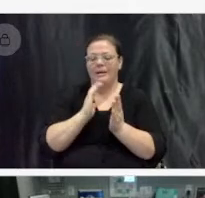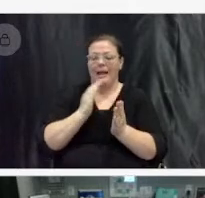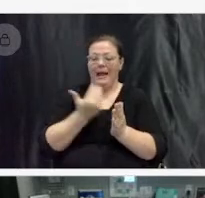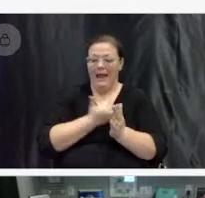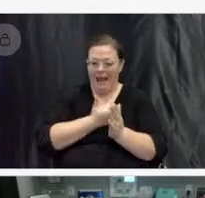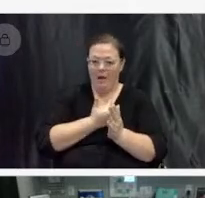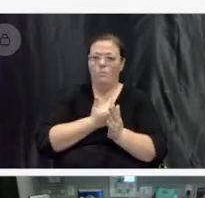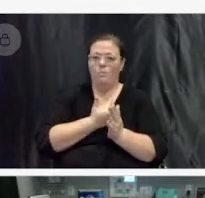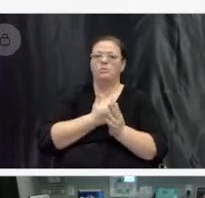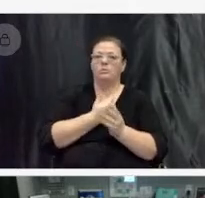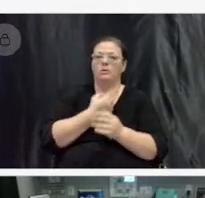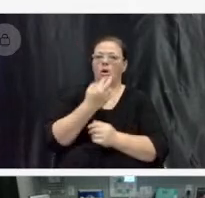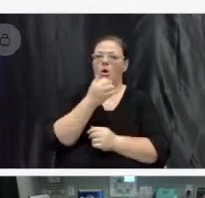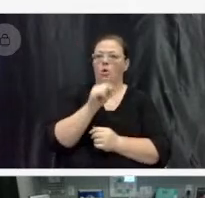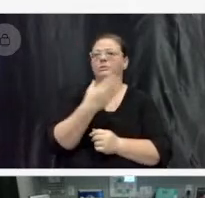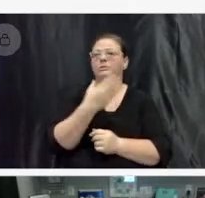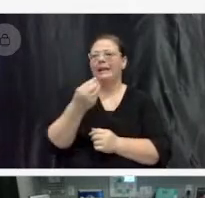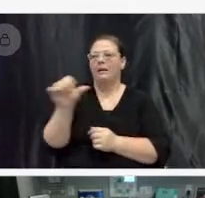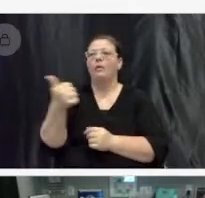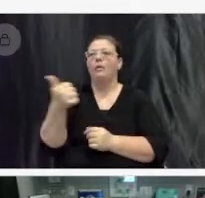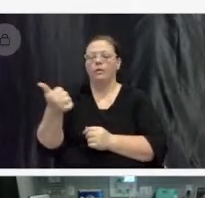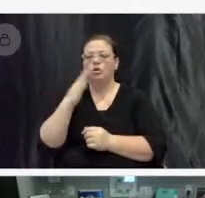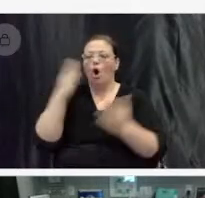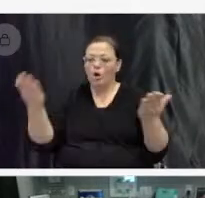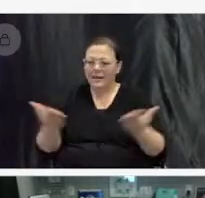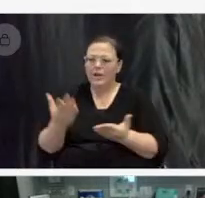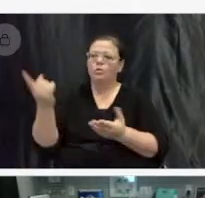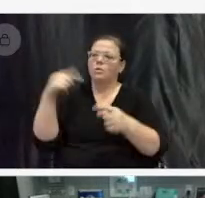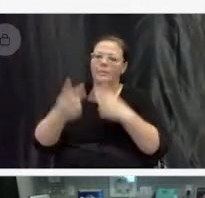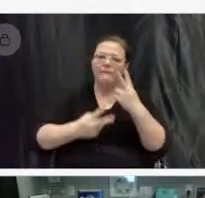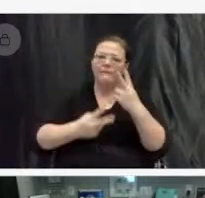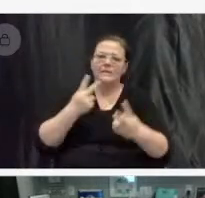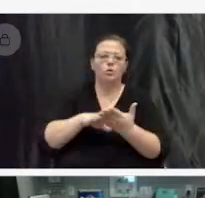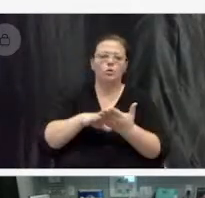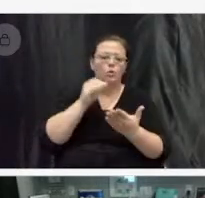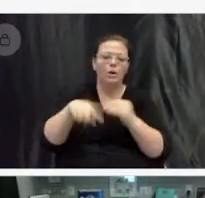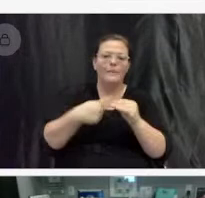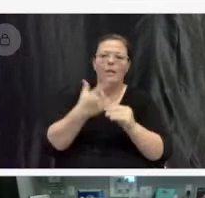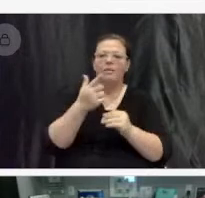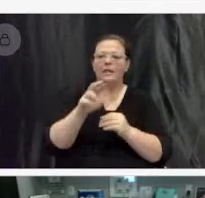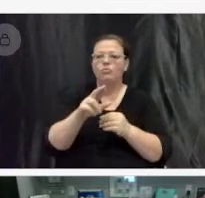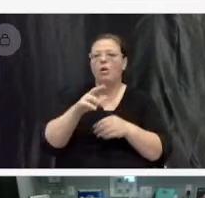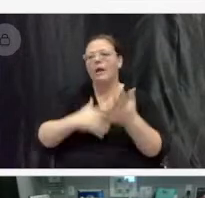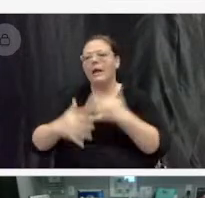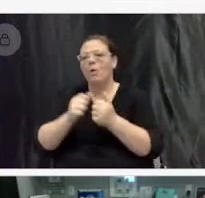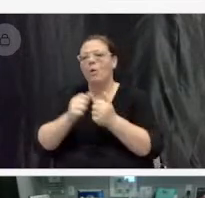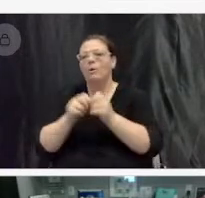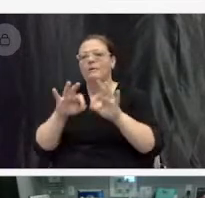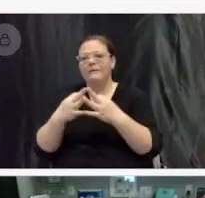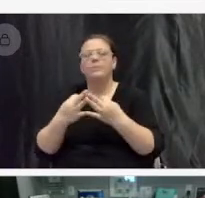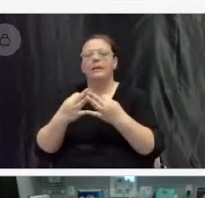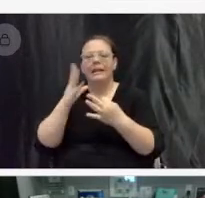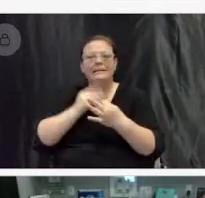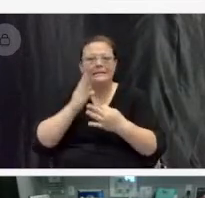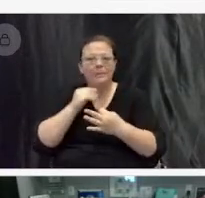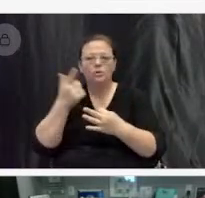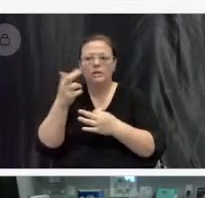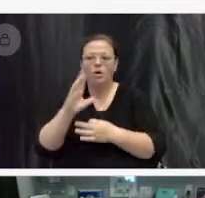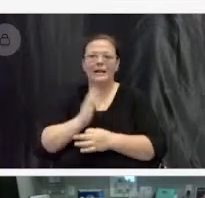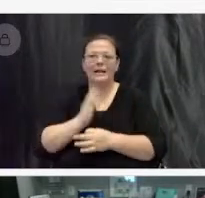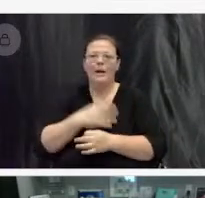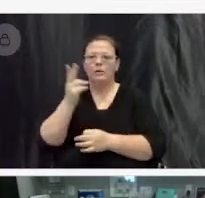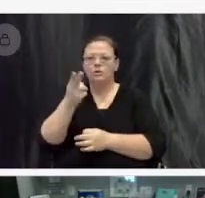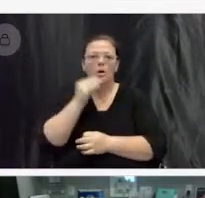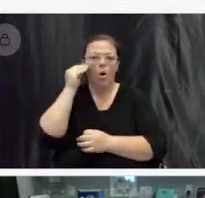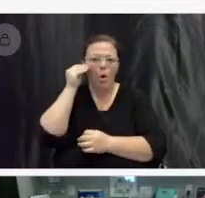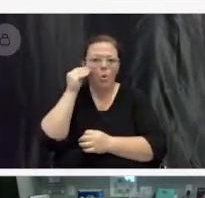know are respectful travelers who are here to be with their family, learn about Little Rock, and in our case, experience the historic architecture of Little Rock in our historic